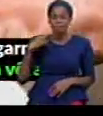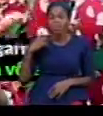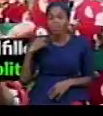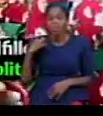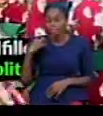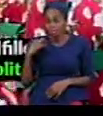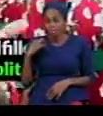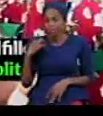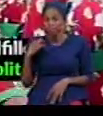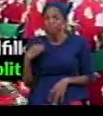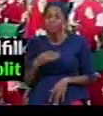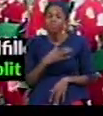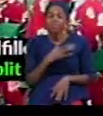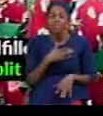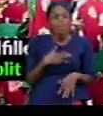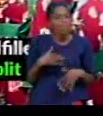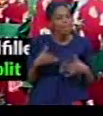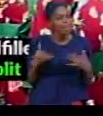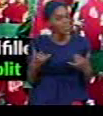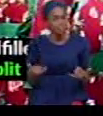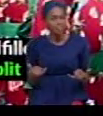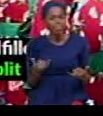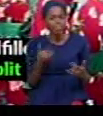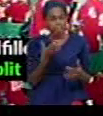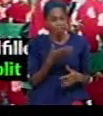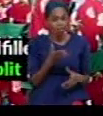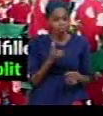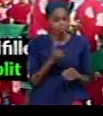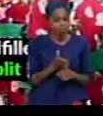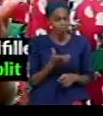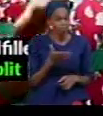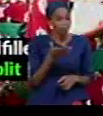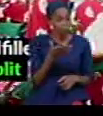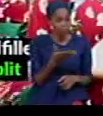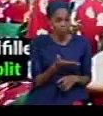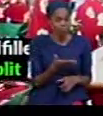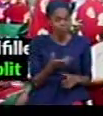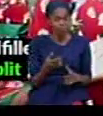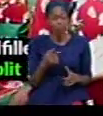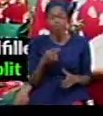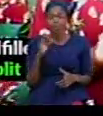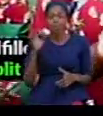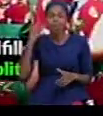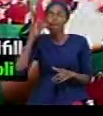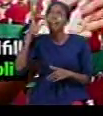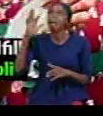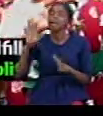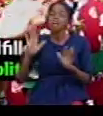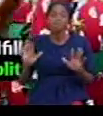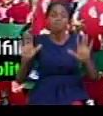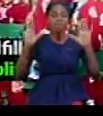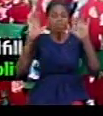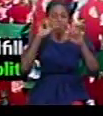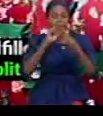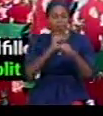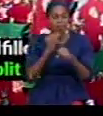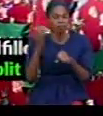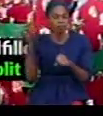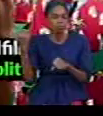garment. And right then and there, her miracle was